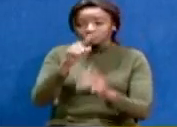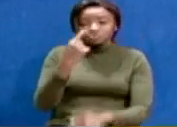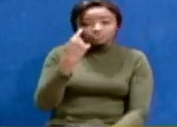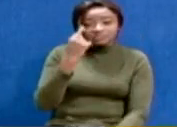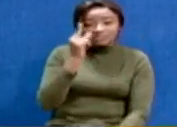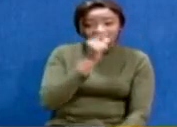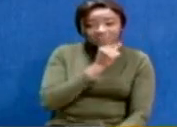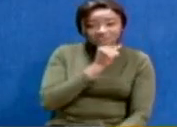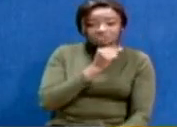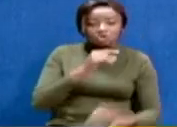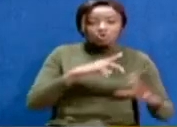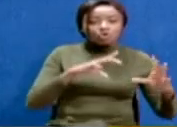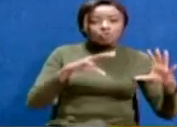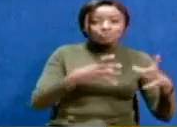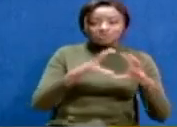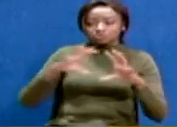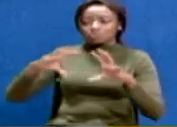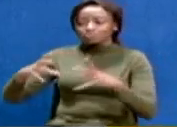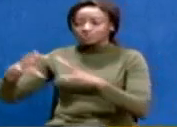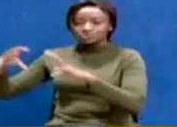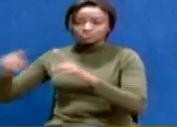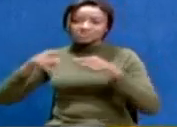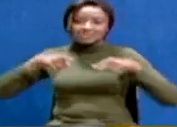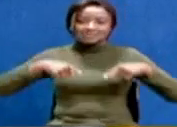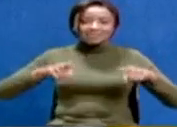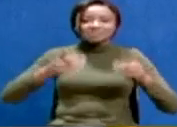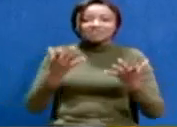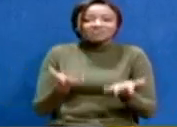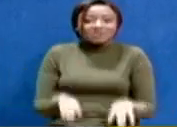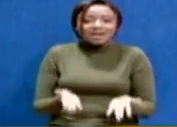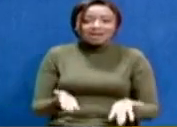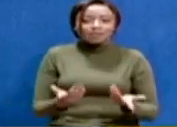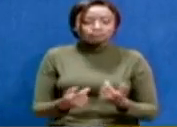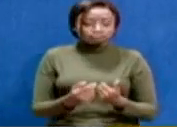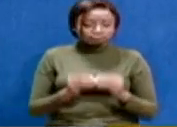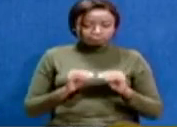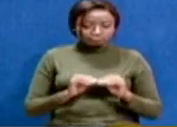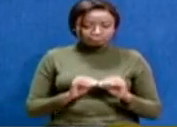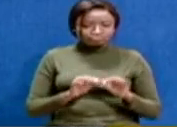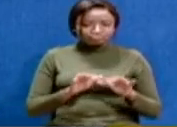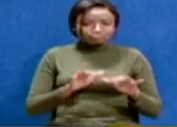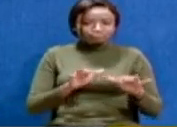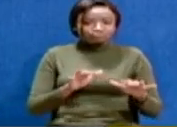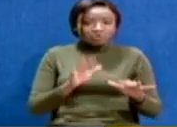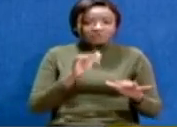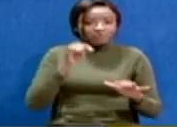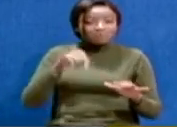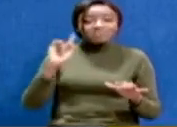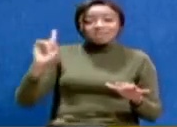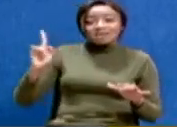the community transmission is now moving out of the metropolitan